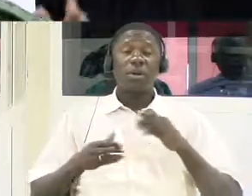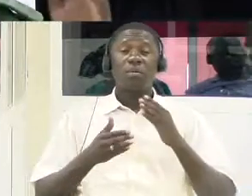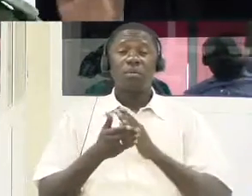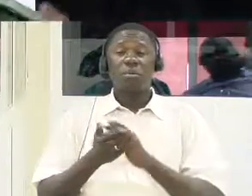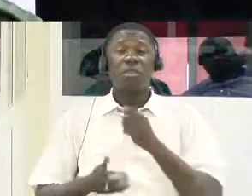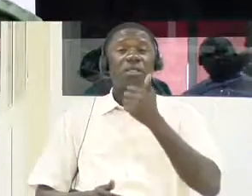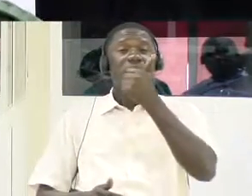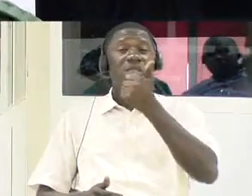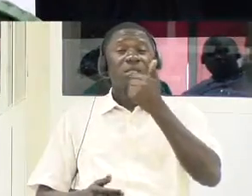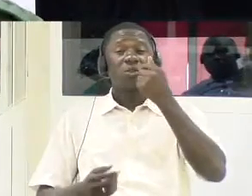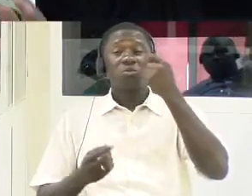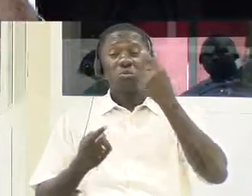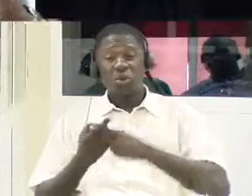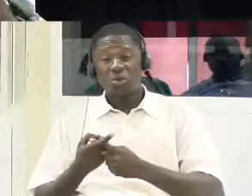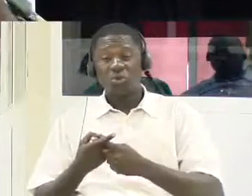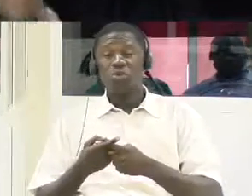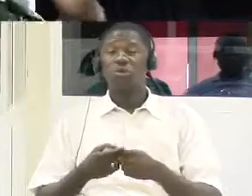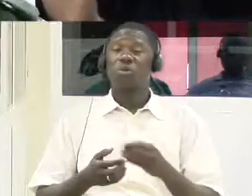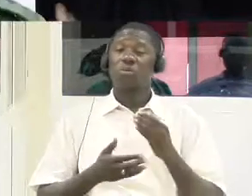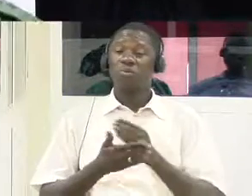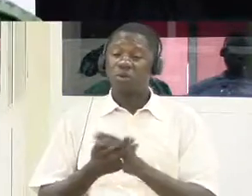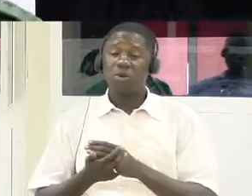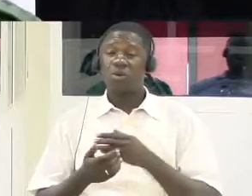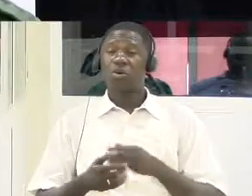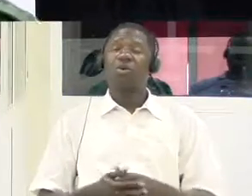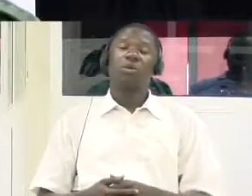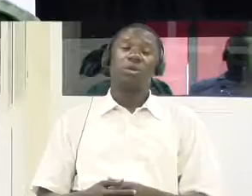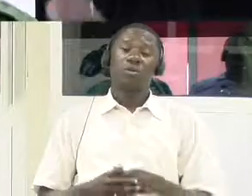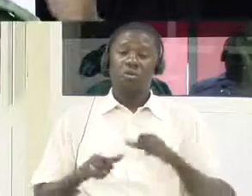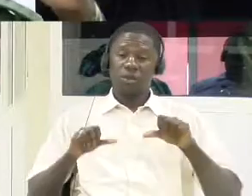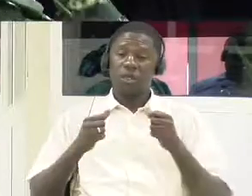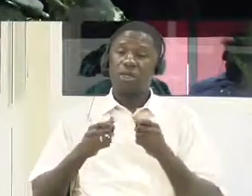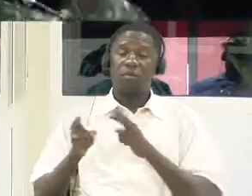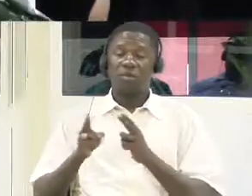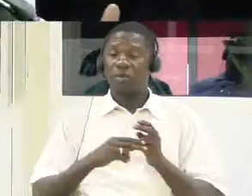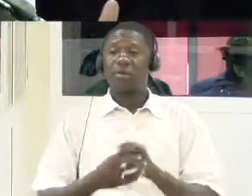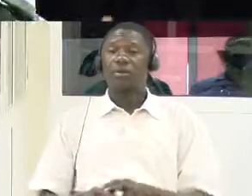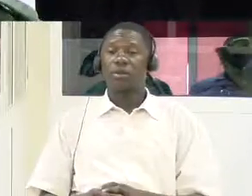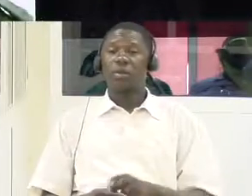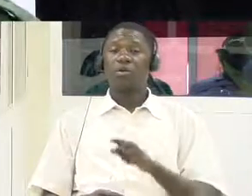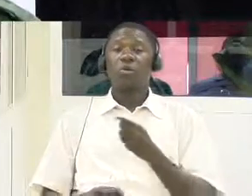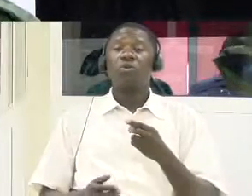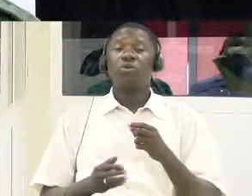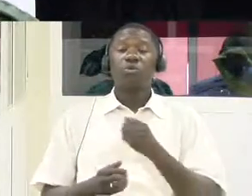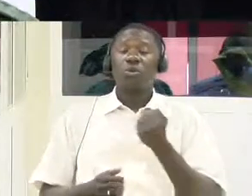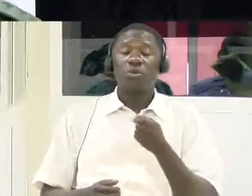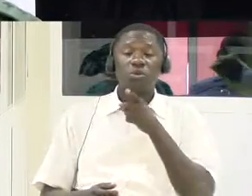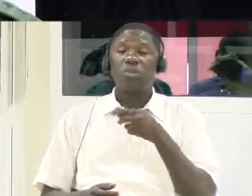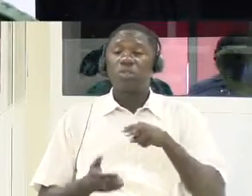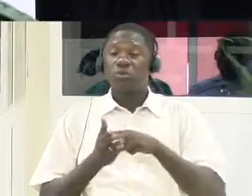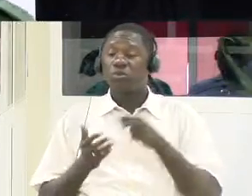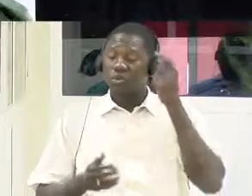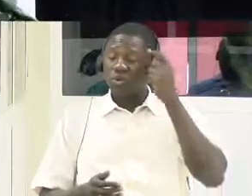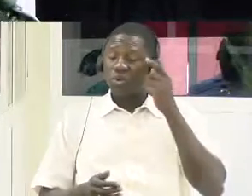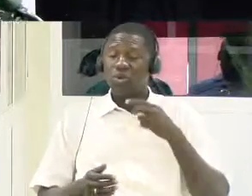you need to study the ground, you need to study the avenue of approach, you need to zero your heavy weapons, to zero them on the avenues of